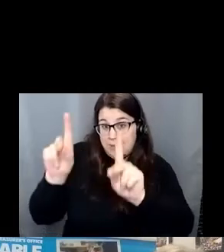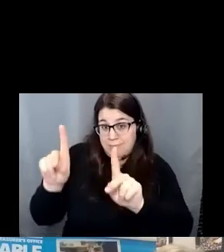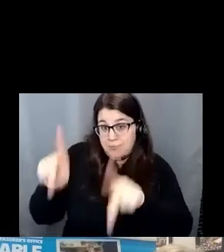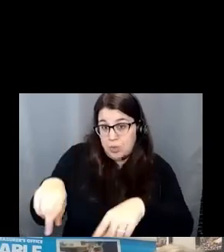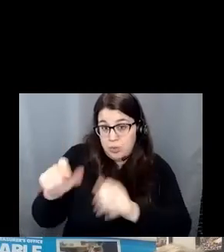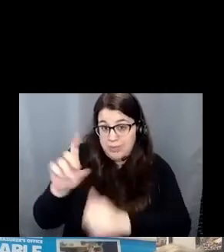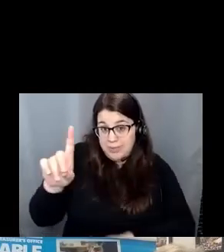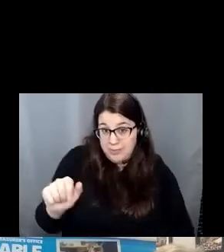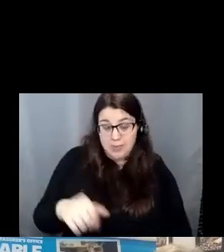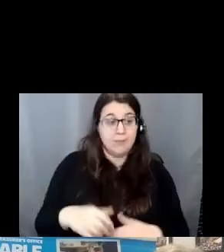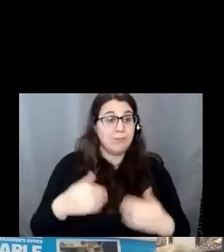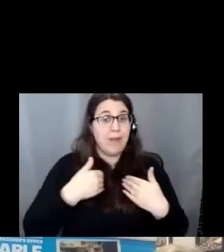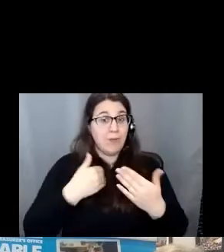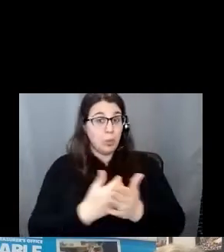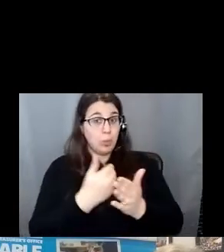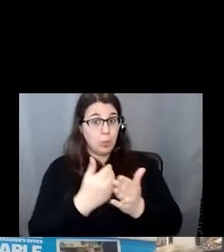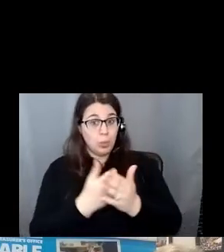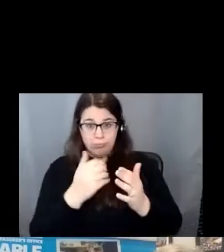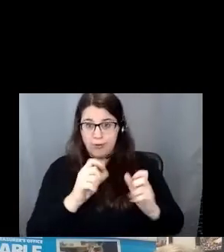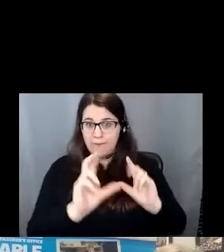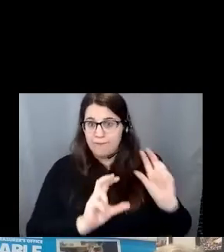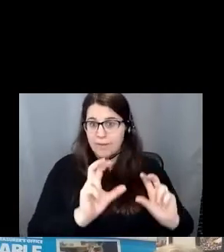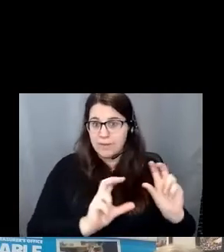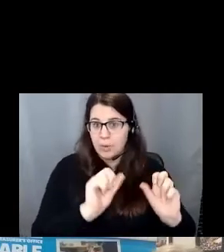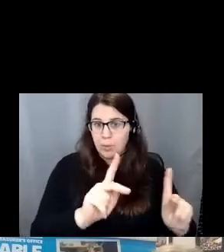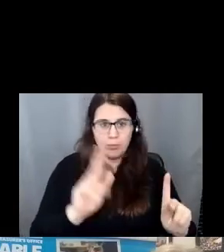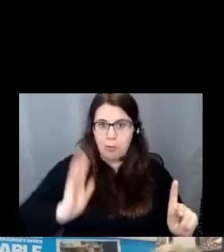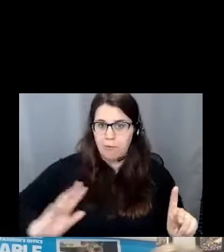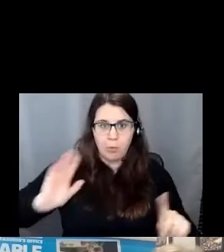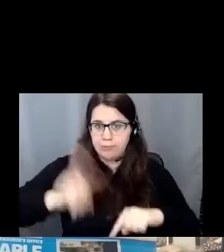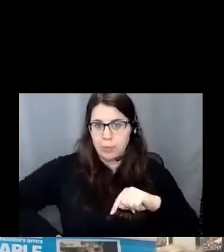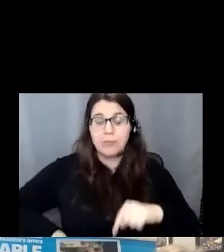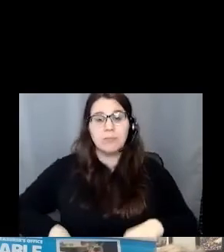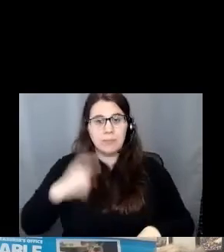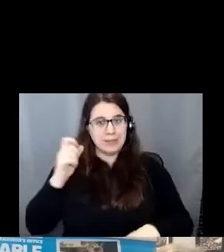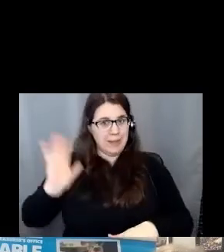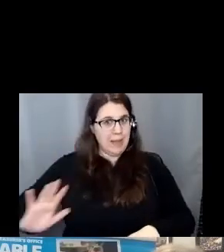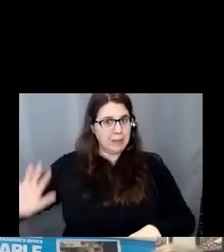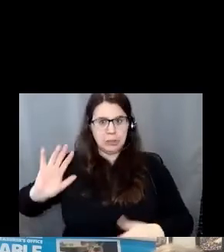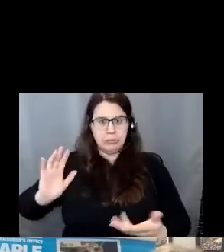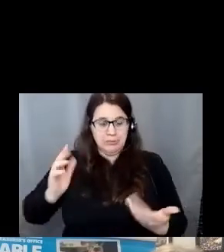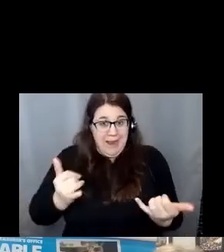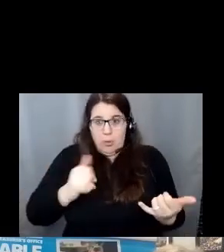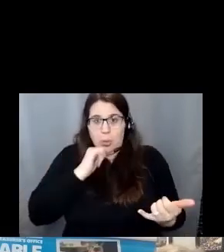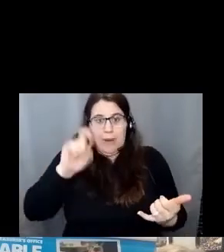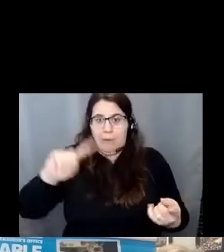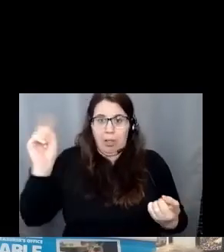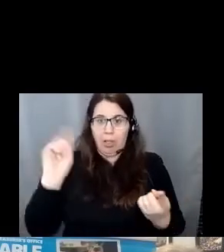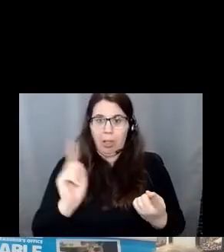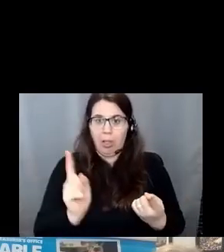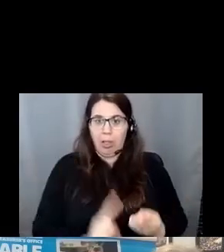that individuals didn't have before. So for example, they avoid having to spend down monies in order to stay below